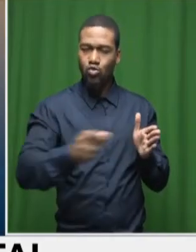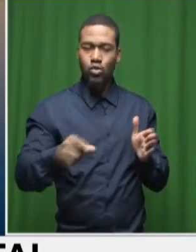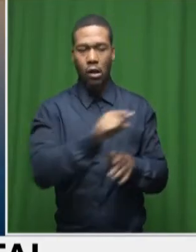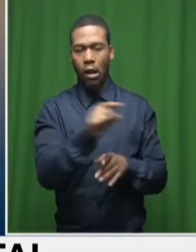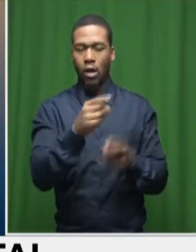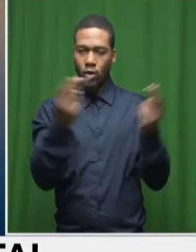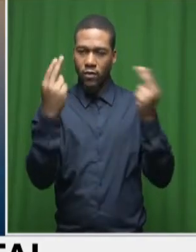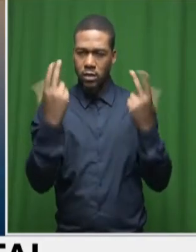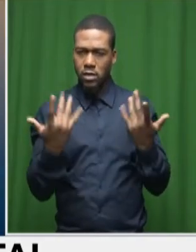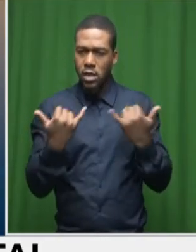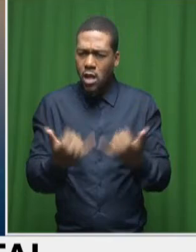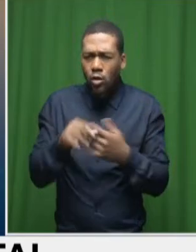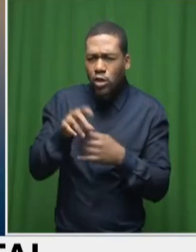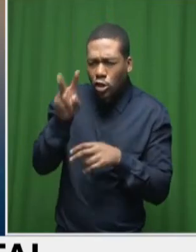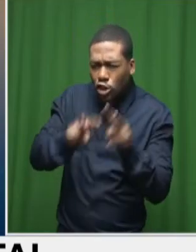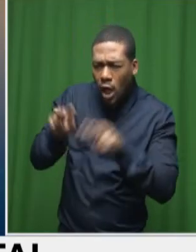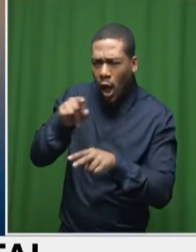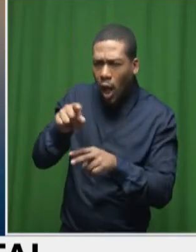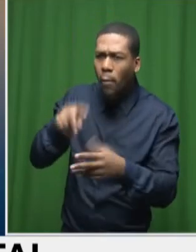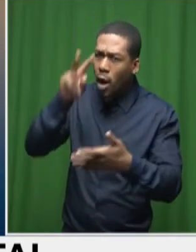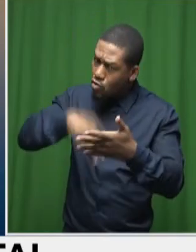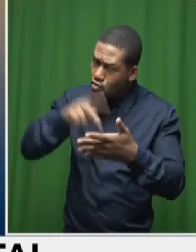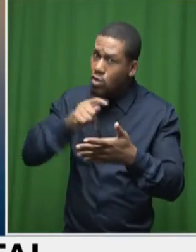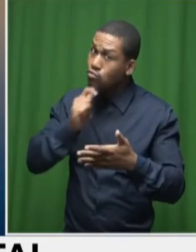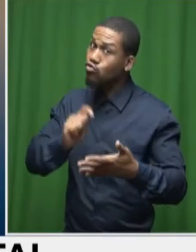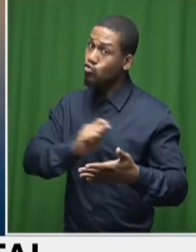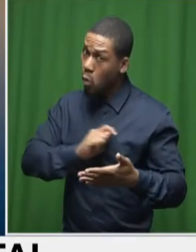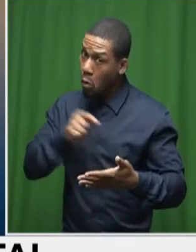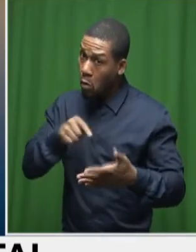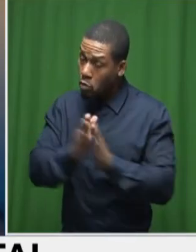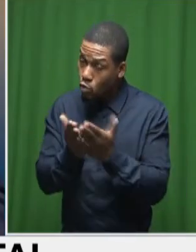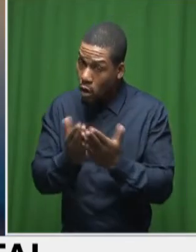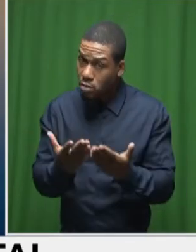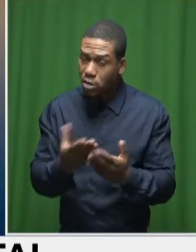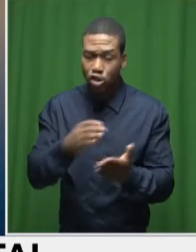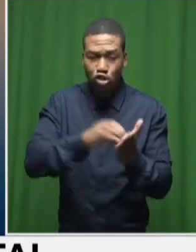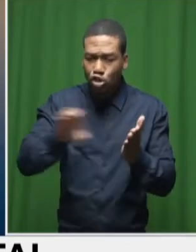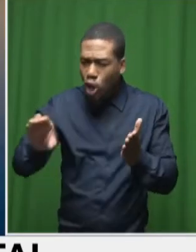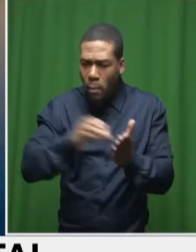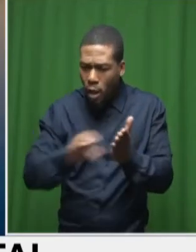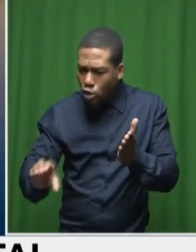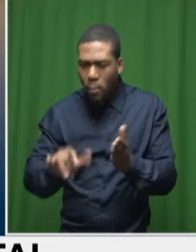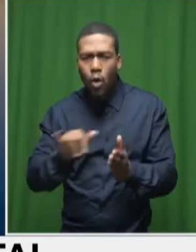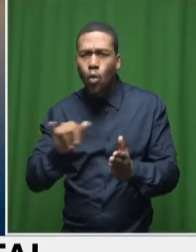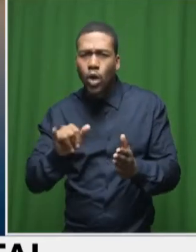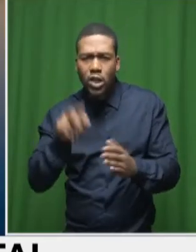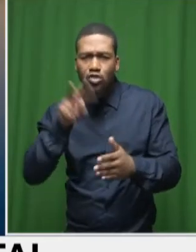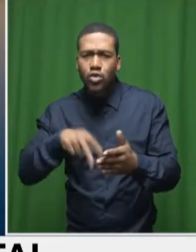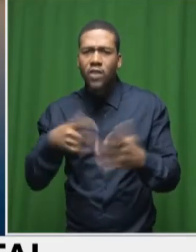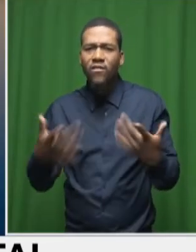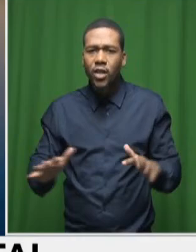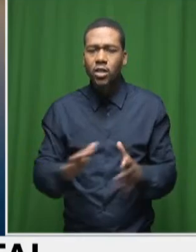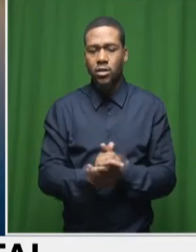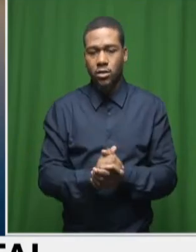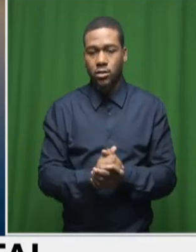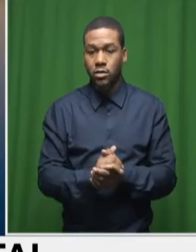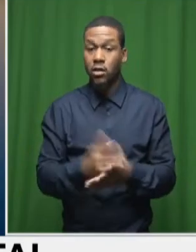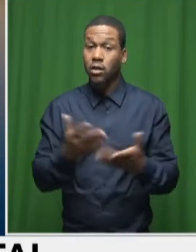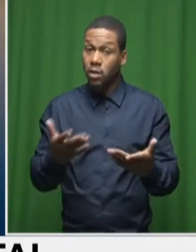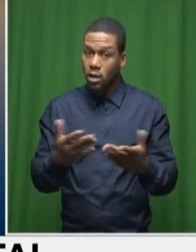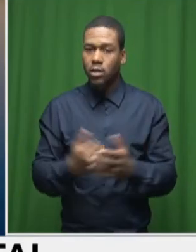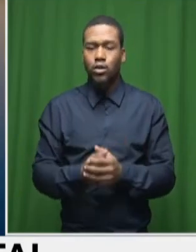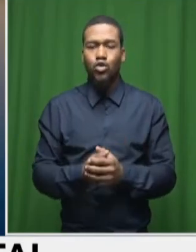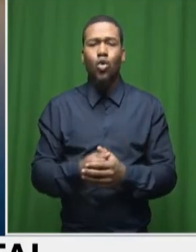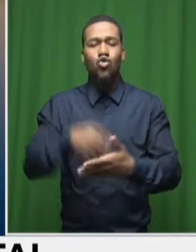reading the books? What chapters are being read? How often? And also, so everything happens within the platform. You store your book within the platform, you read within